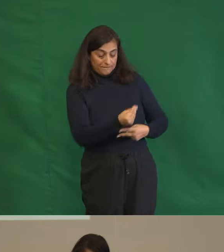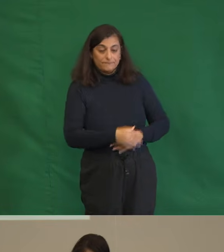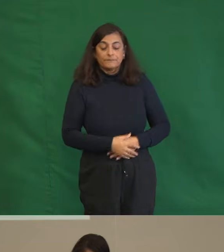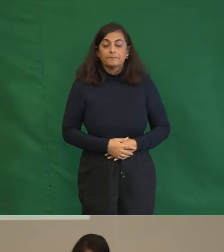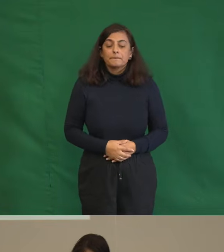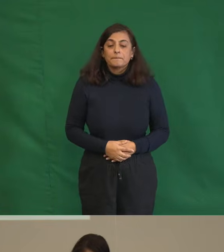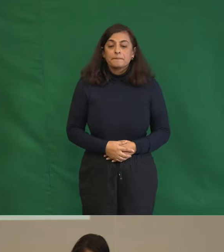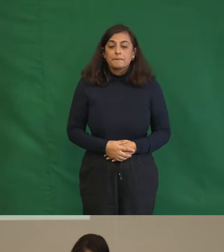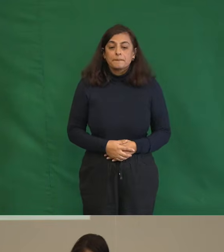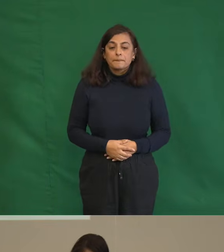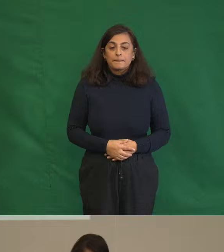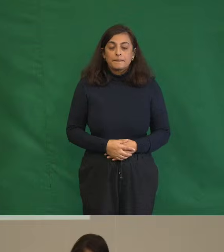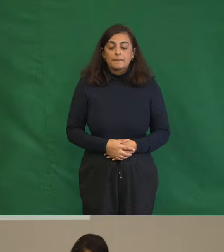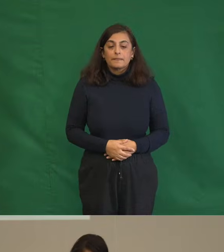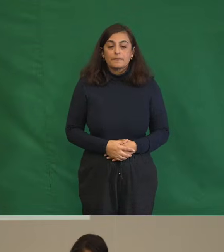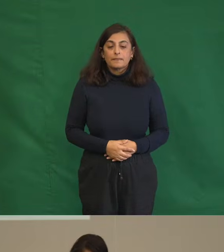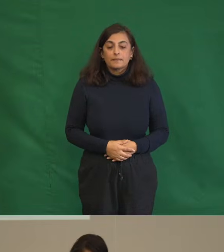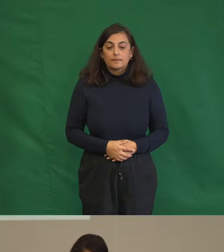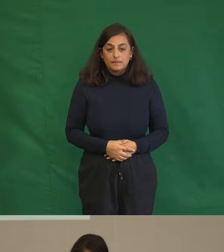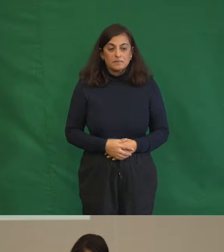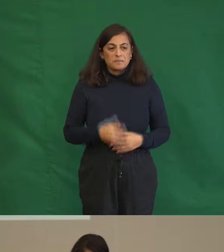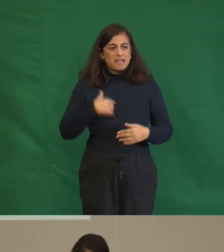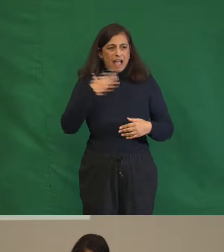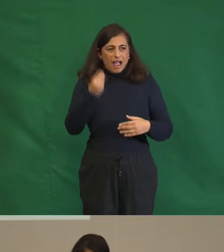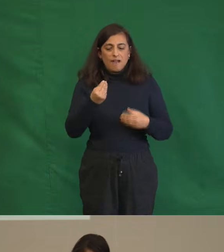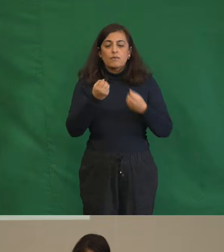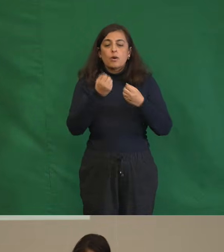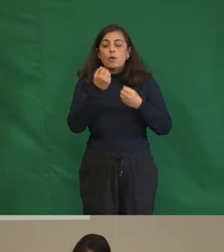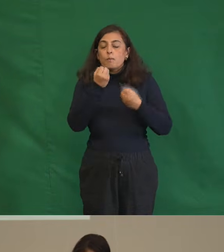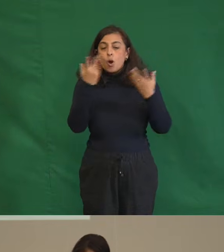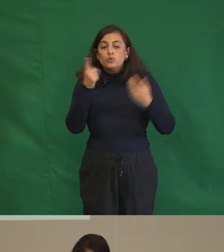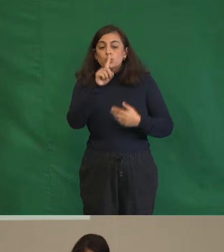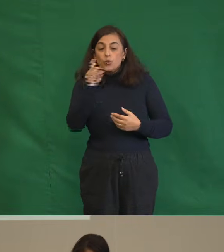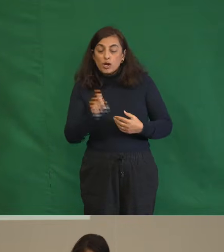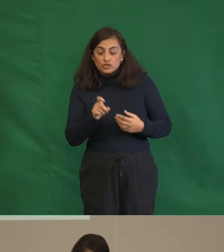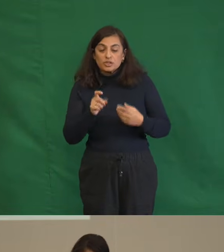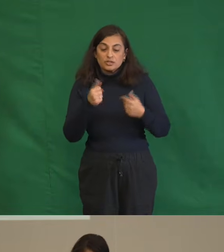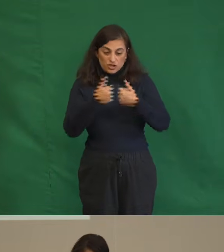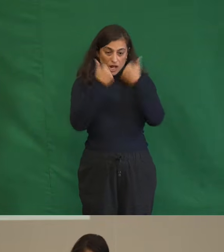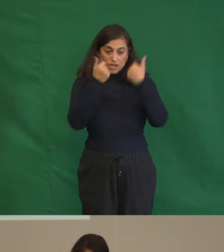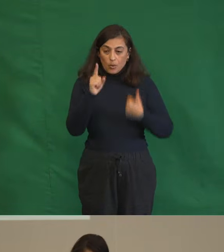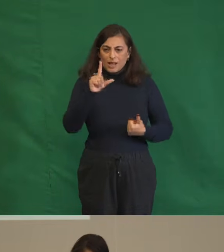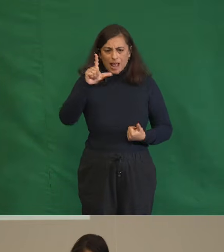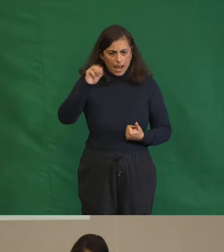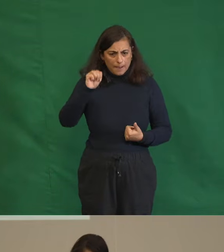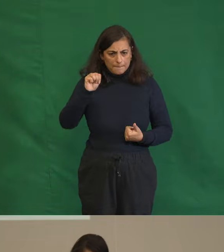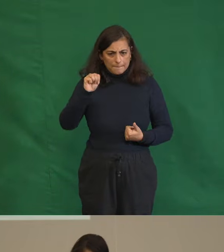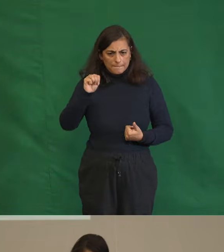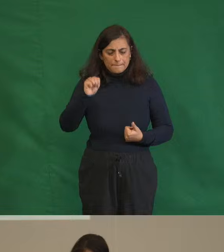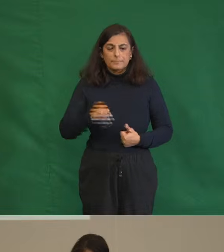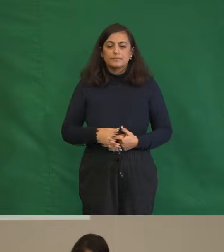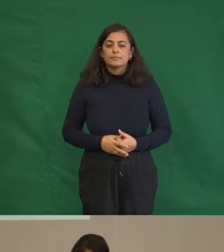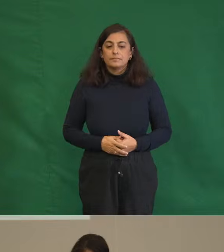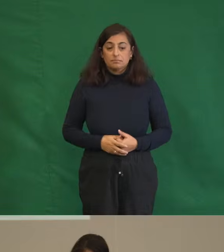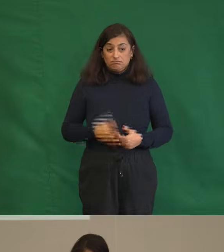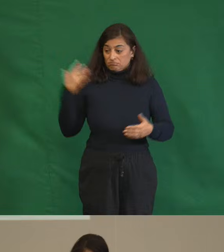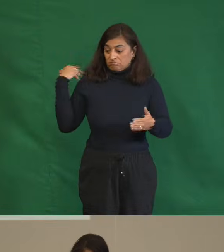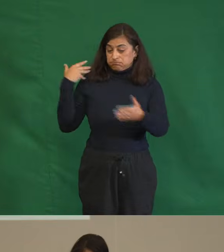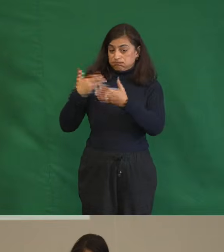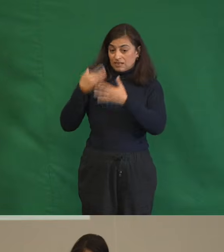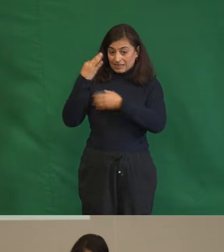the challenges that we've faced in using an LMS. We've been using it for over, I think, 3 years now for our teacher training